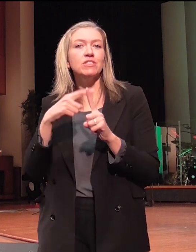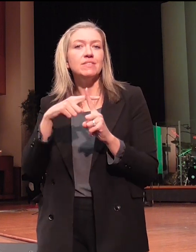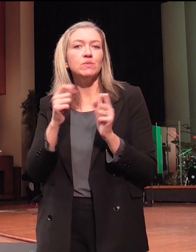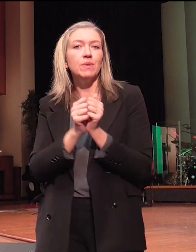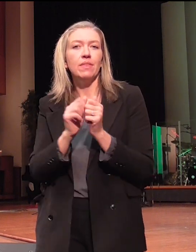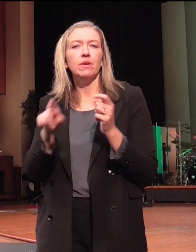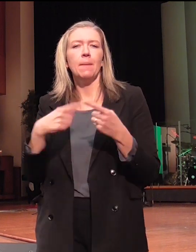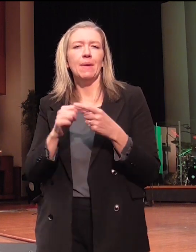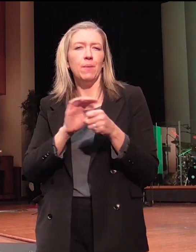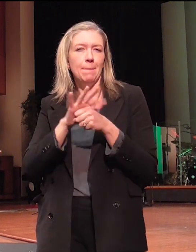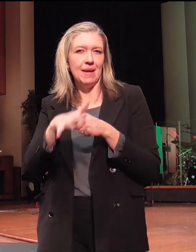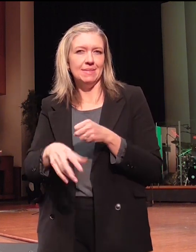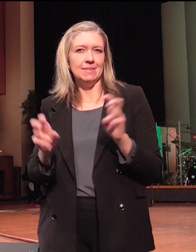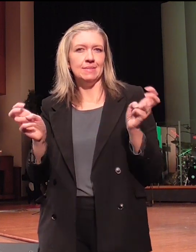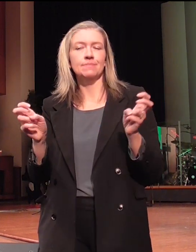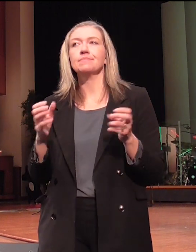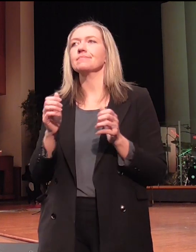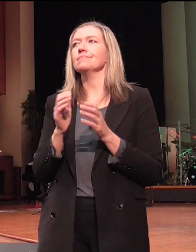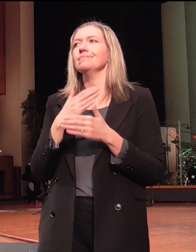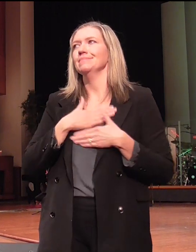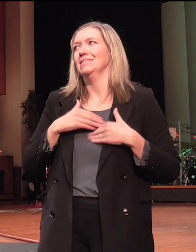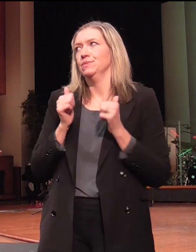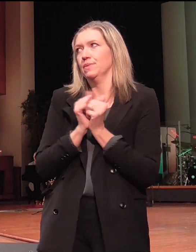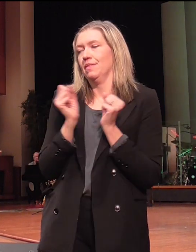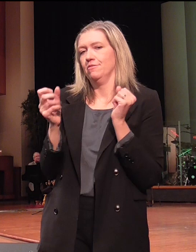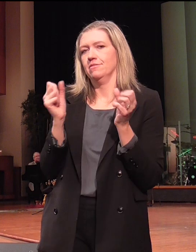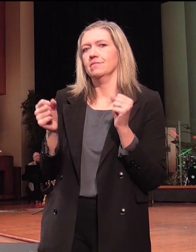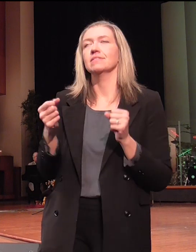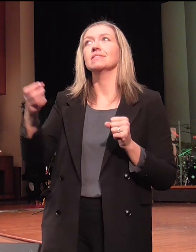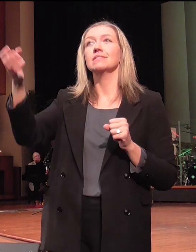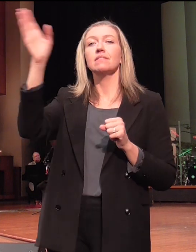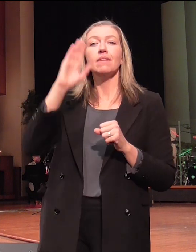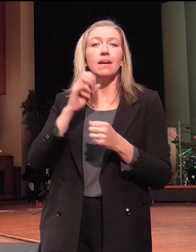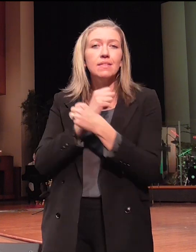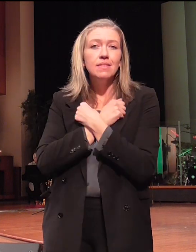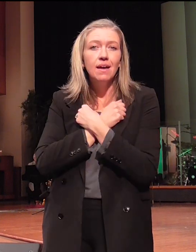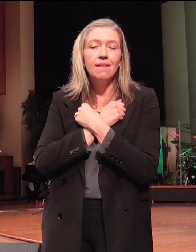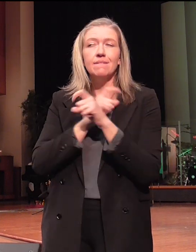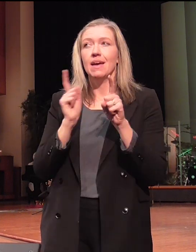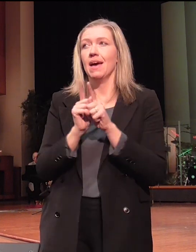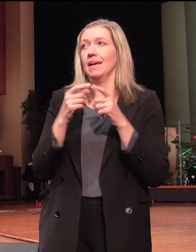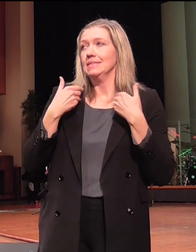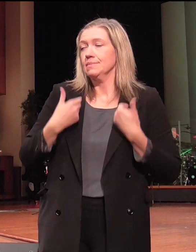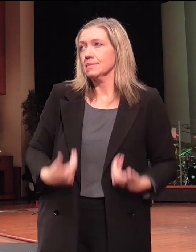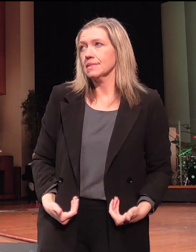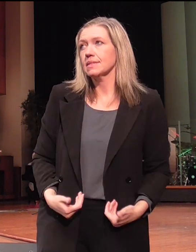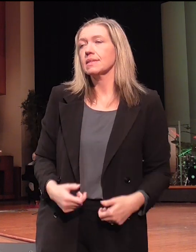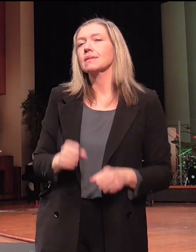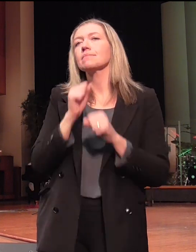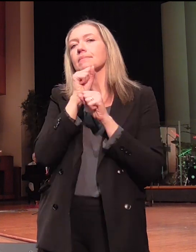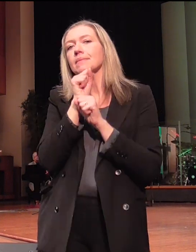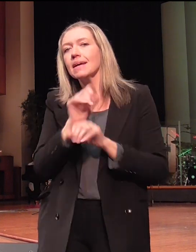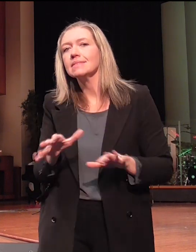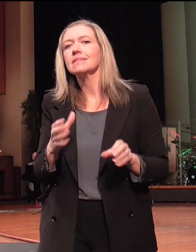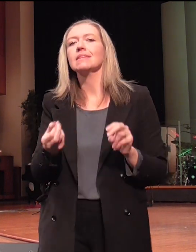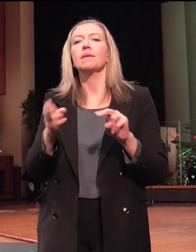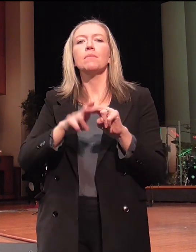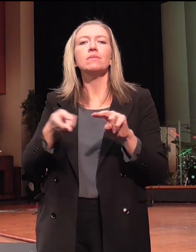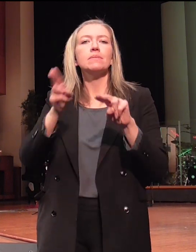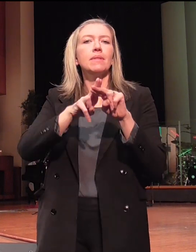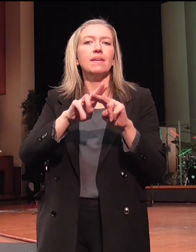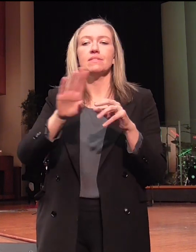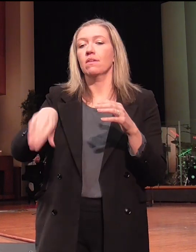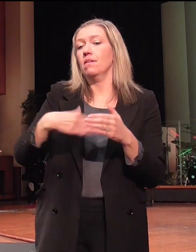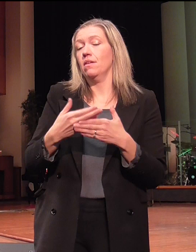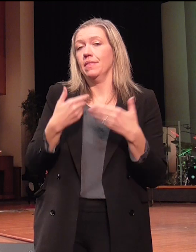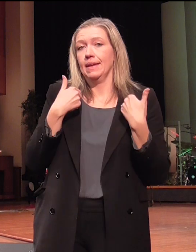about abundance, and so please say with me, divine love as me blesses and multiplies